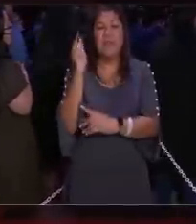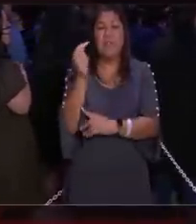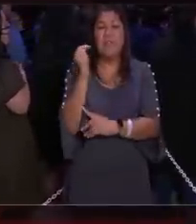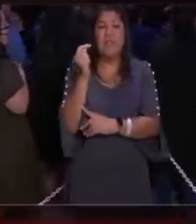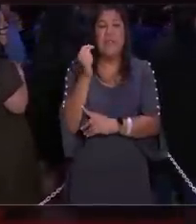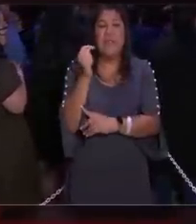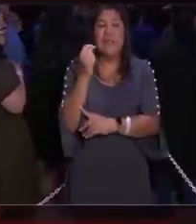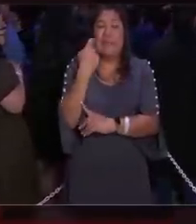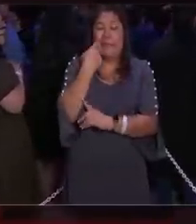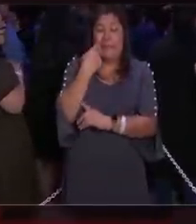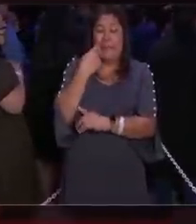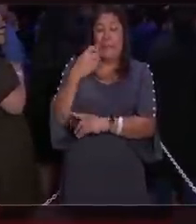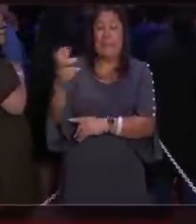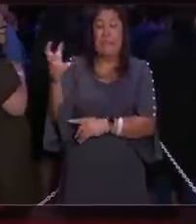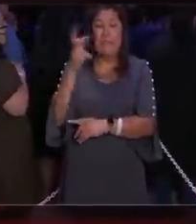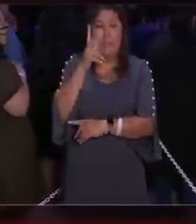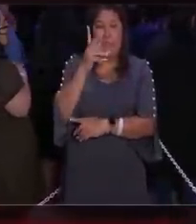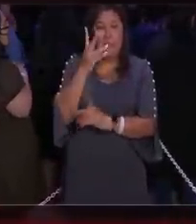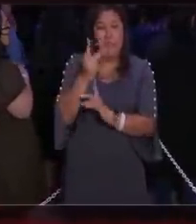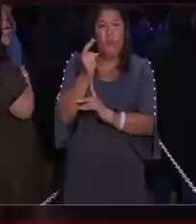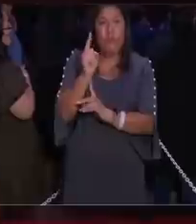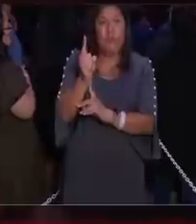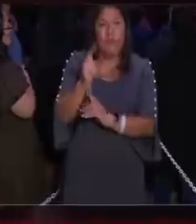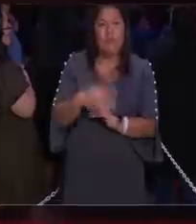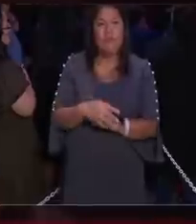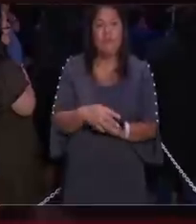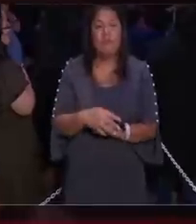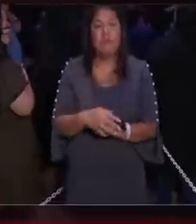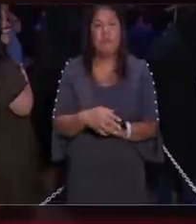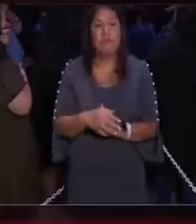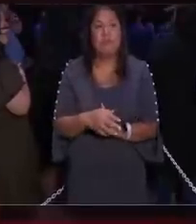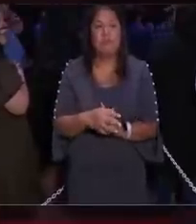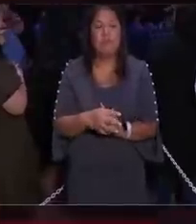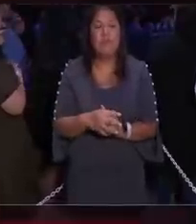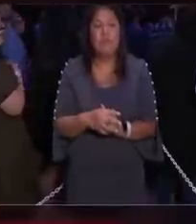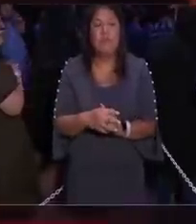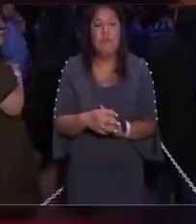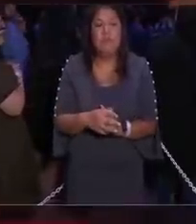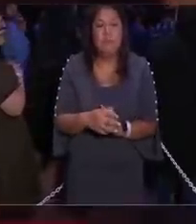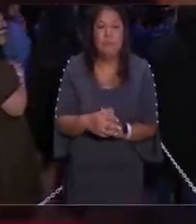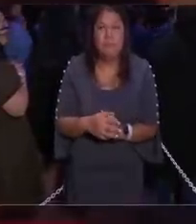testimonies like we just heard a few moments ago.